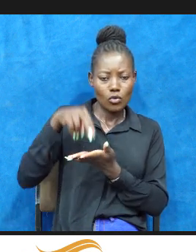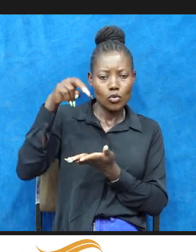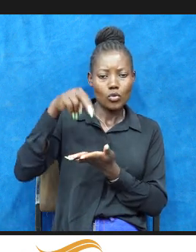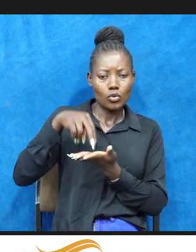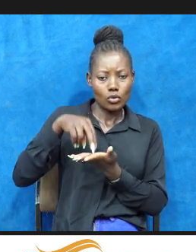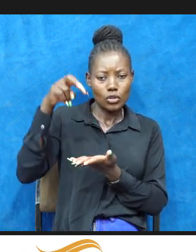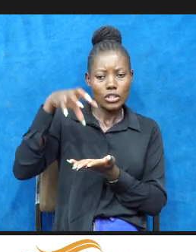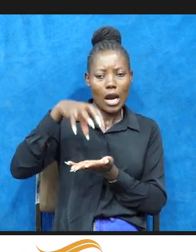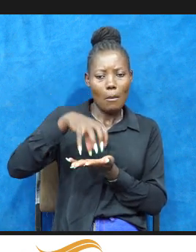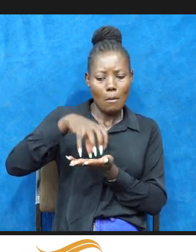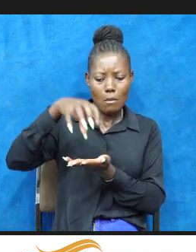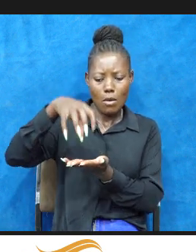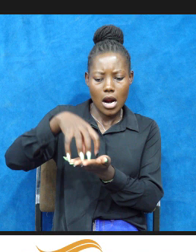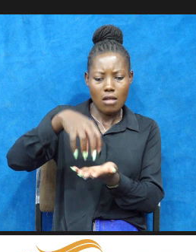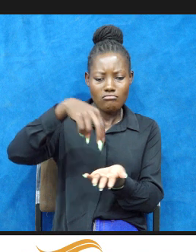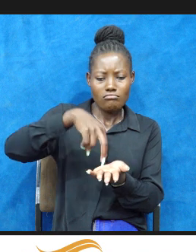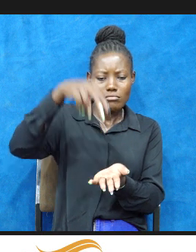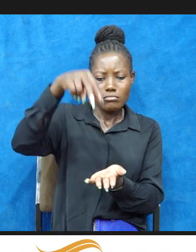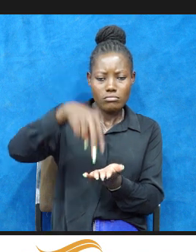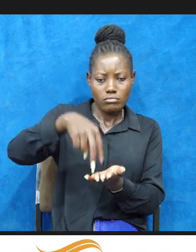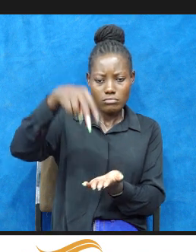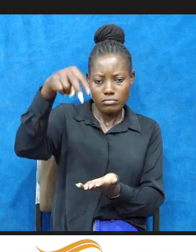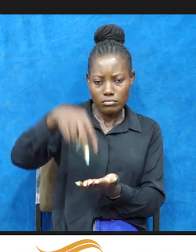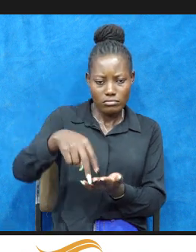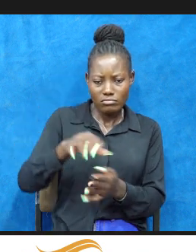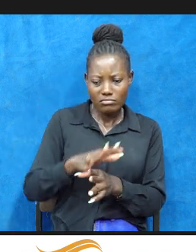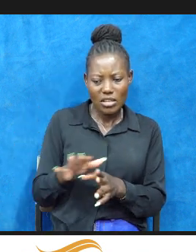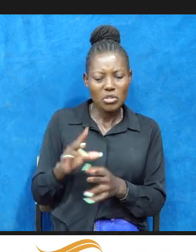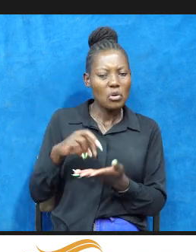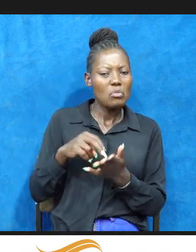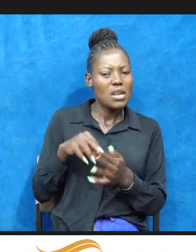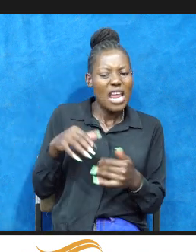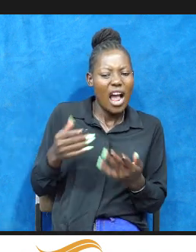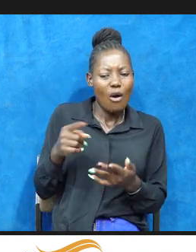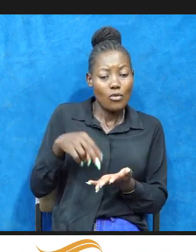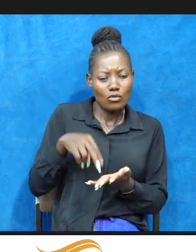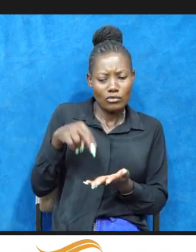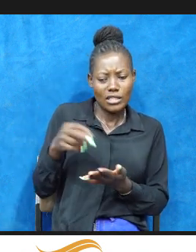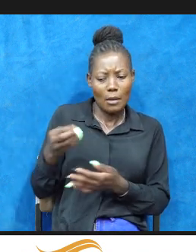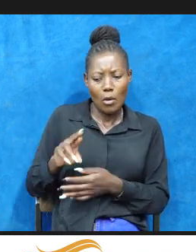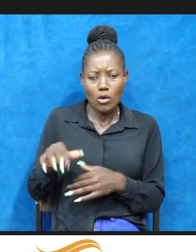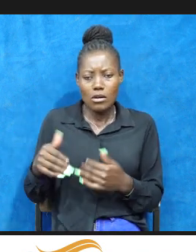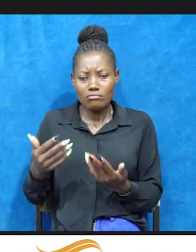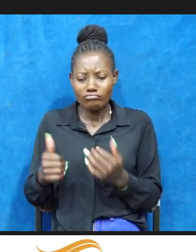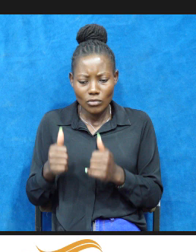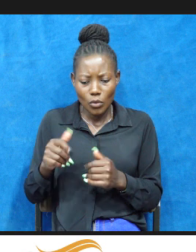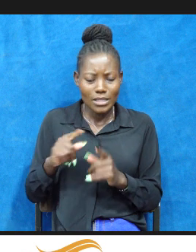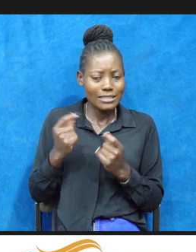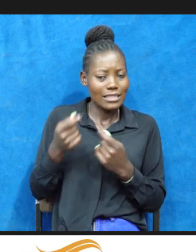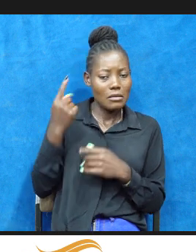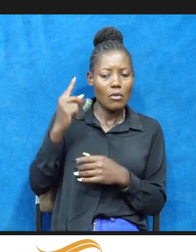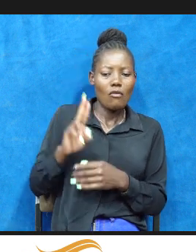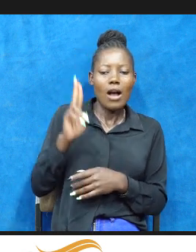or over a hurdle or, you know, over a box. It doesn't matter how you're jumping or what kind of upper body plyometric you're doing or